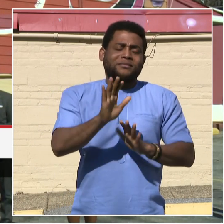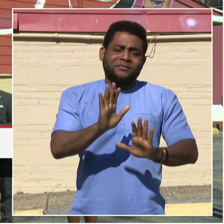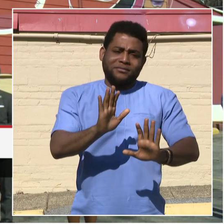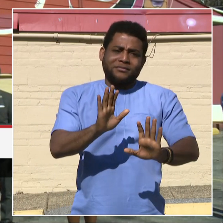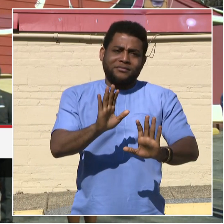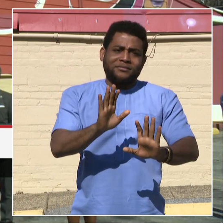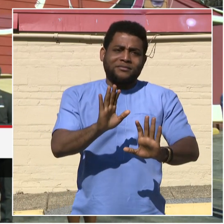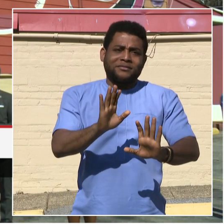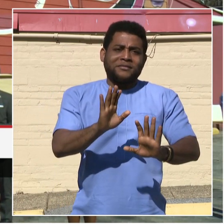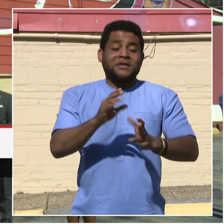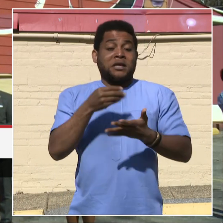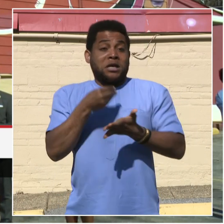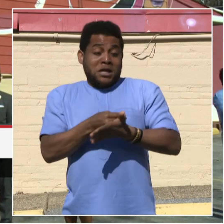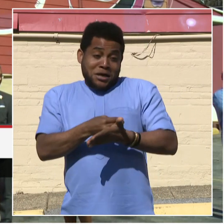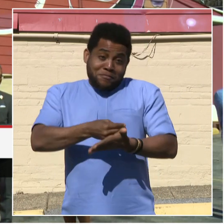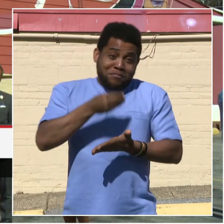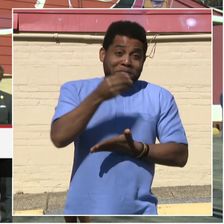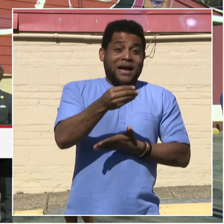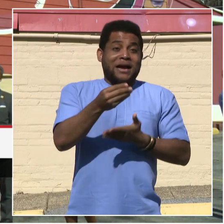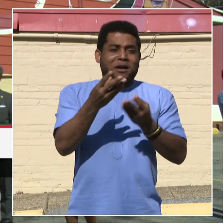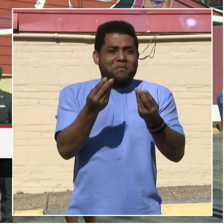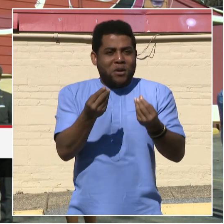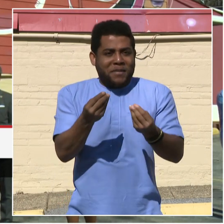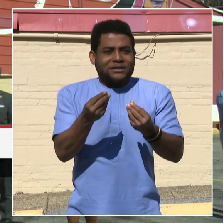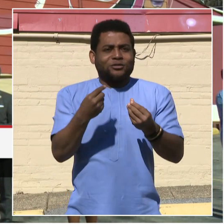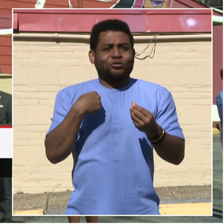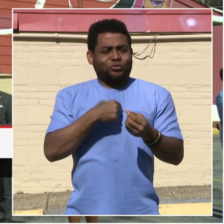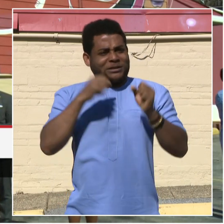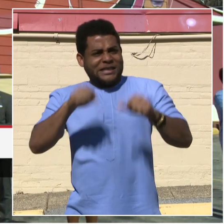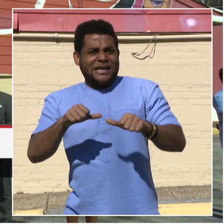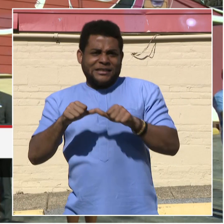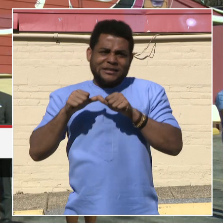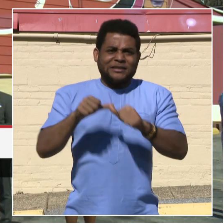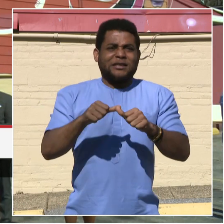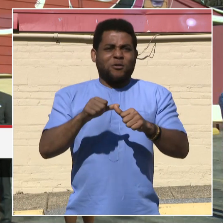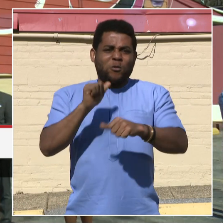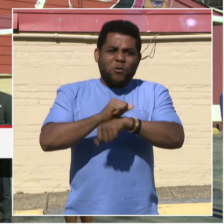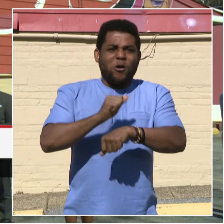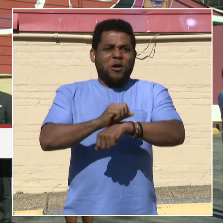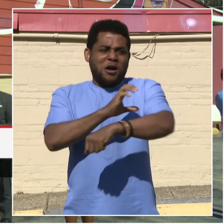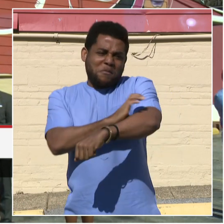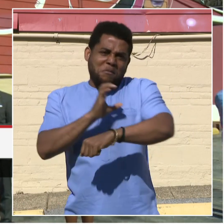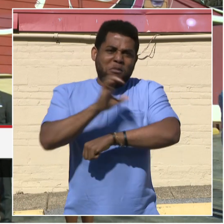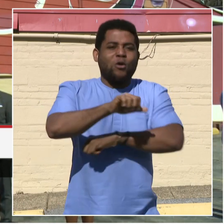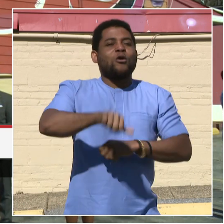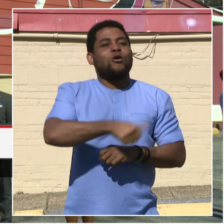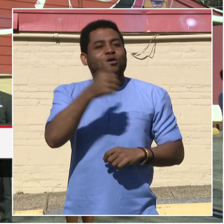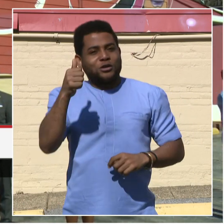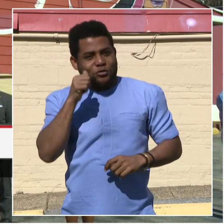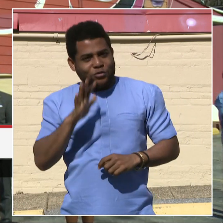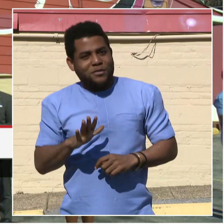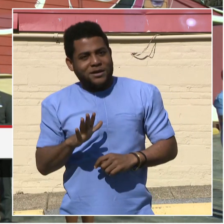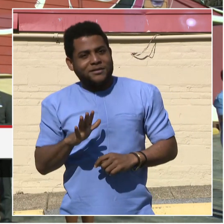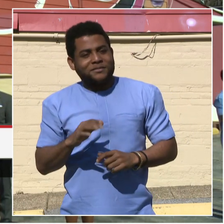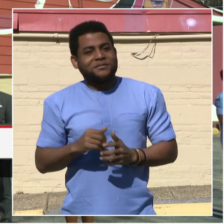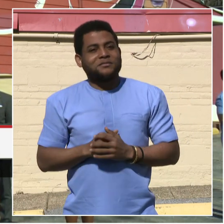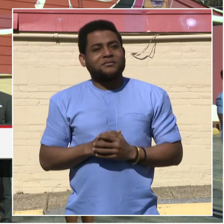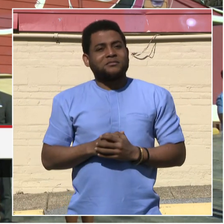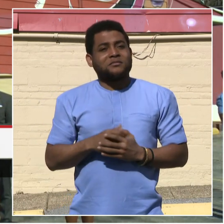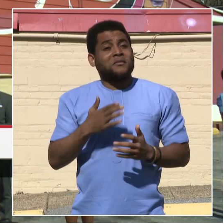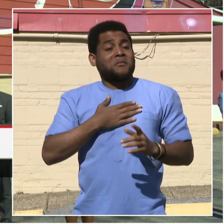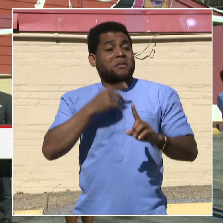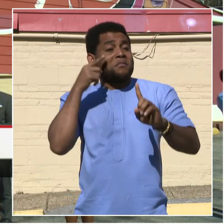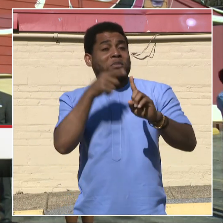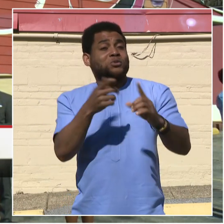the property where I can continue my work of empowering other women. My mission is to be a